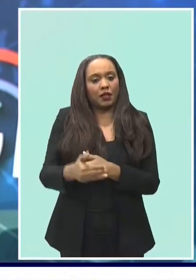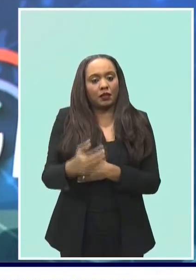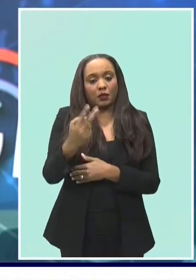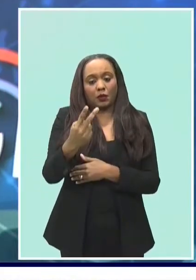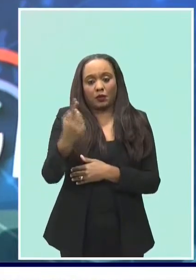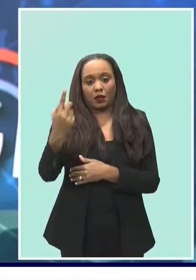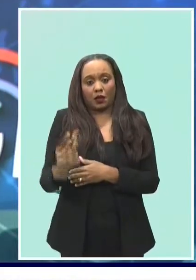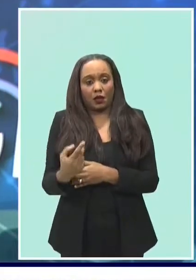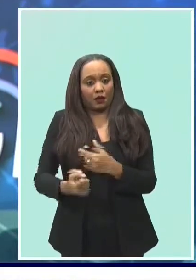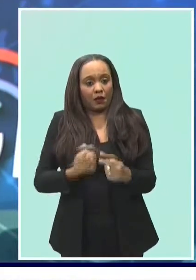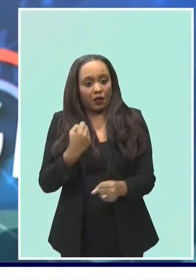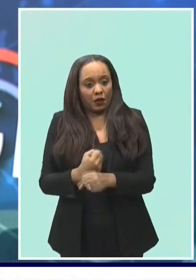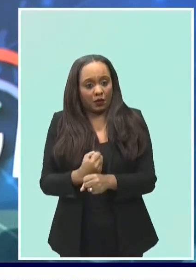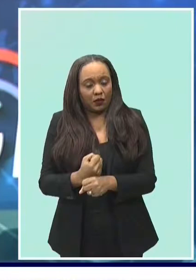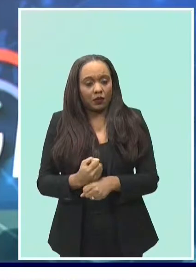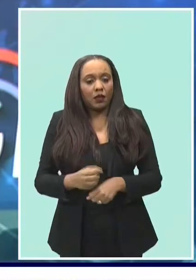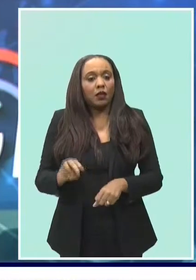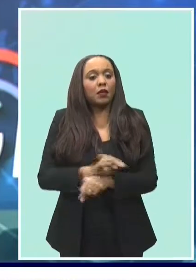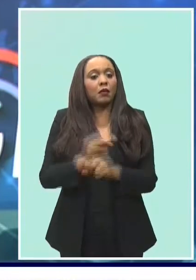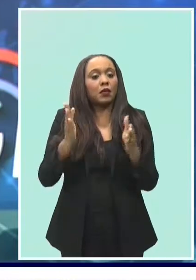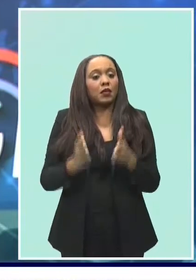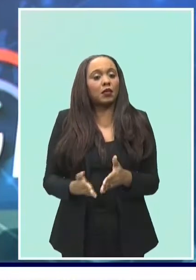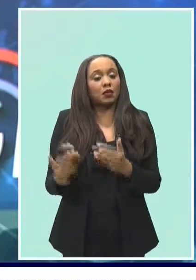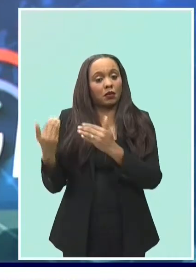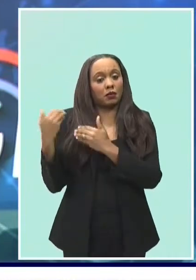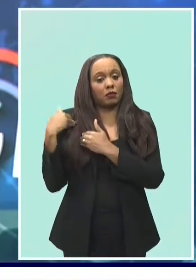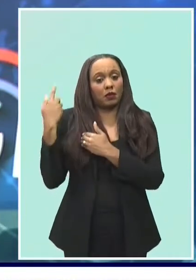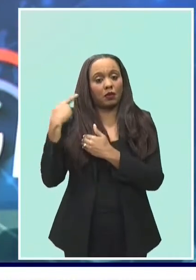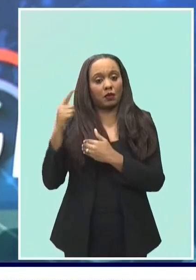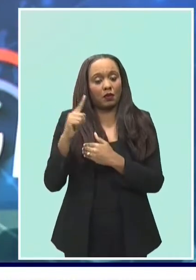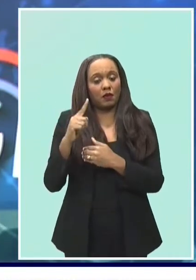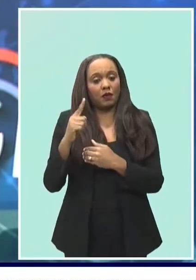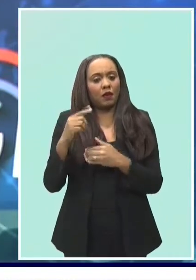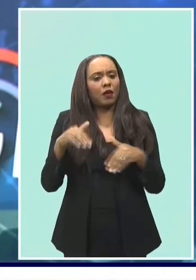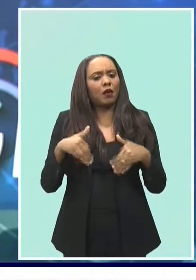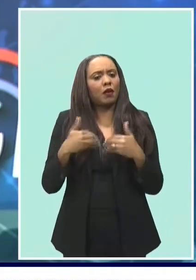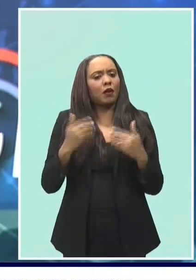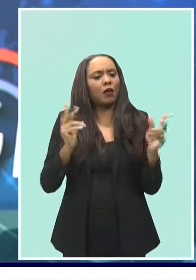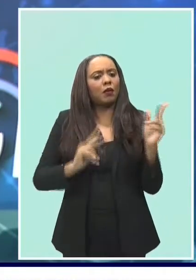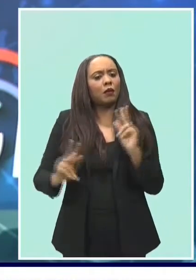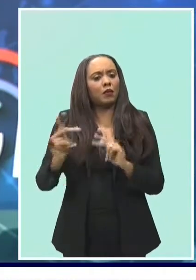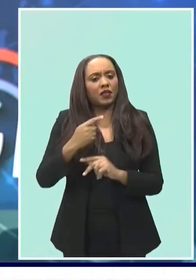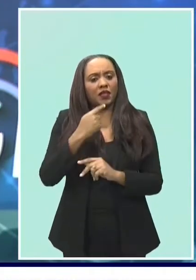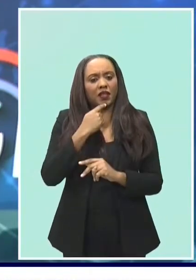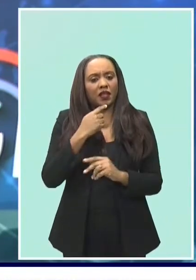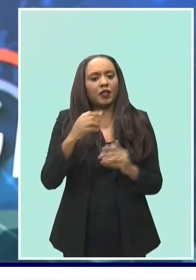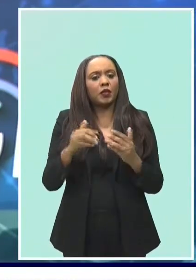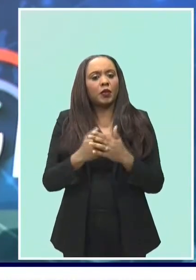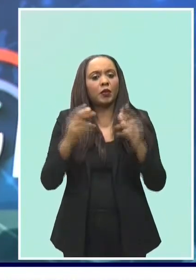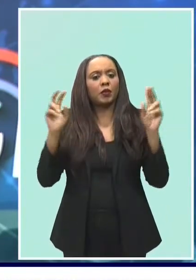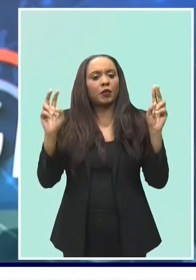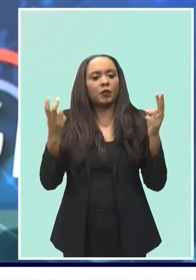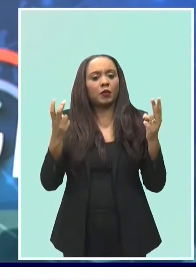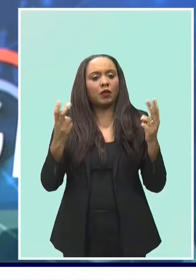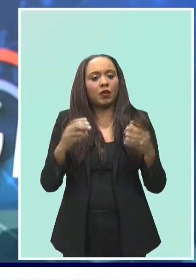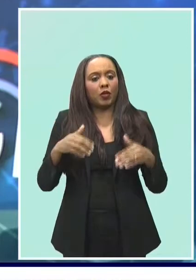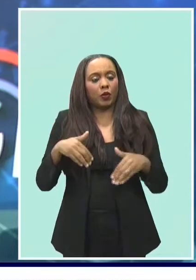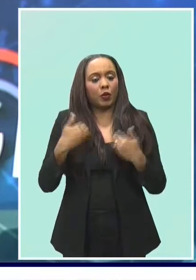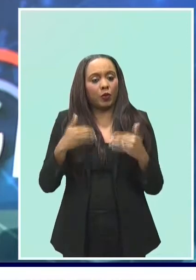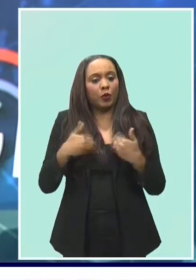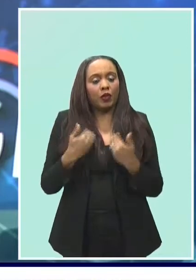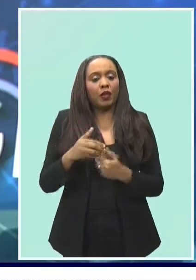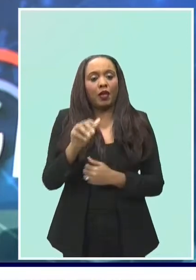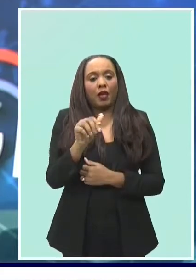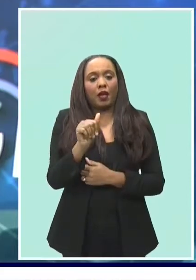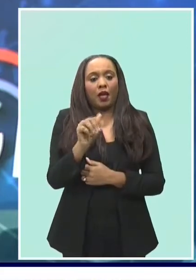to the new initiative. Minister of Youth and Community Empowerment, Adrian Ford, expects the new 2-year Youth Advance Corps will